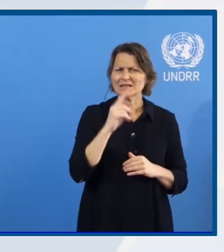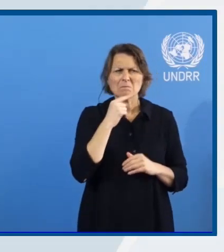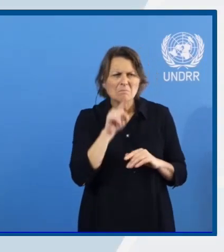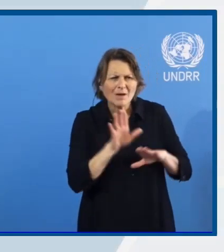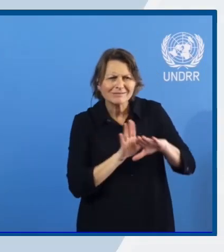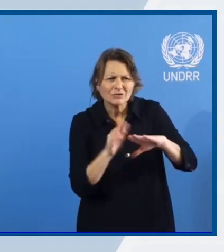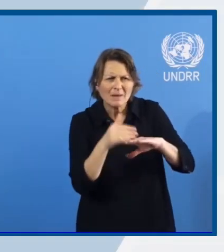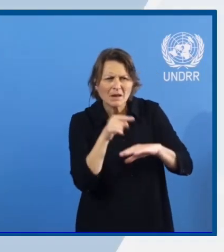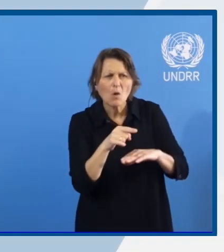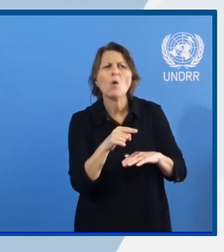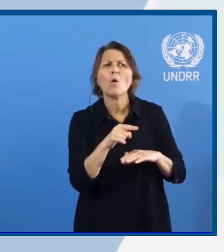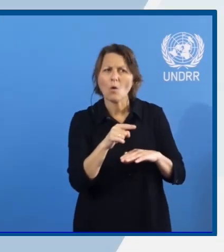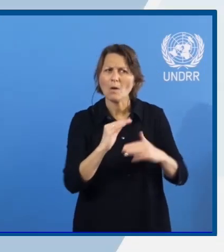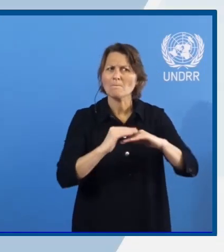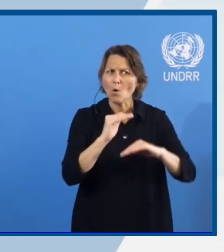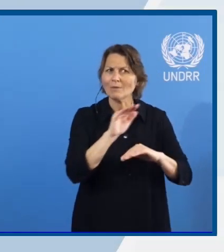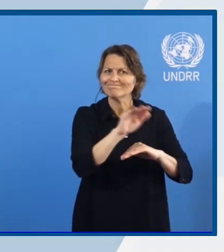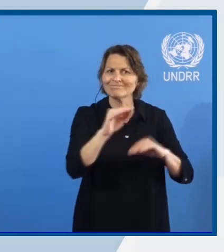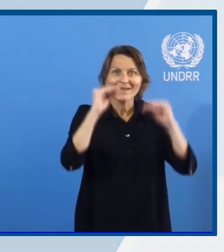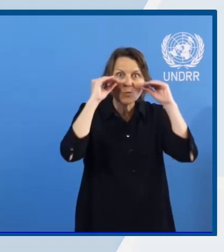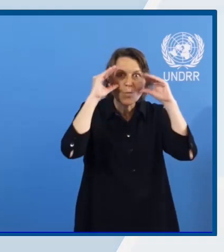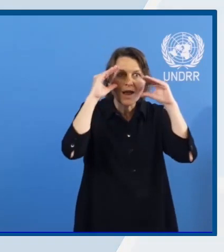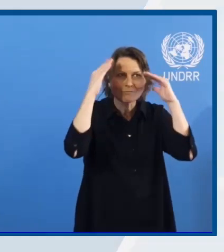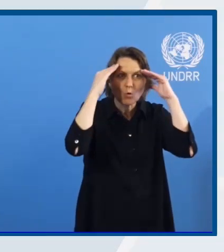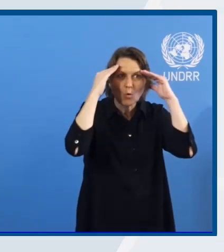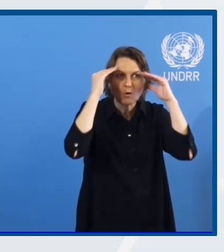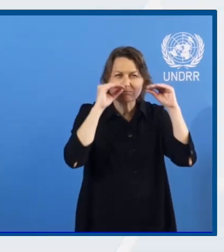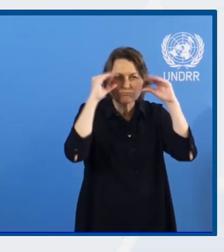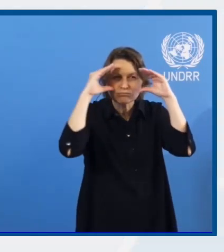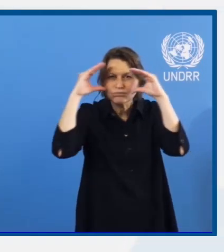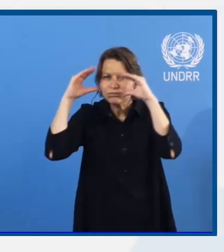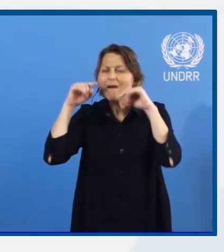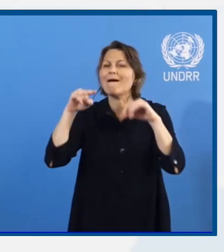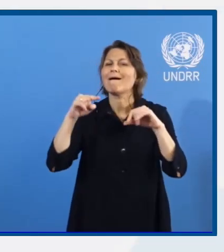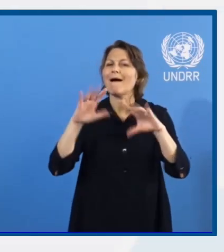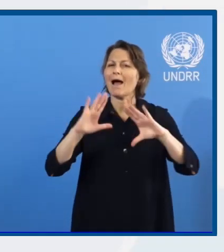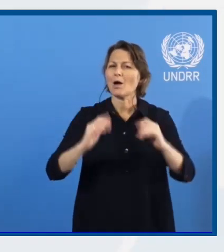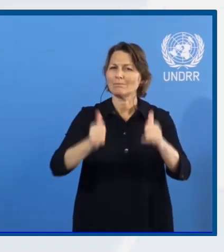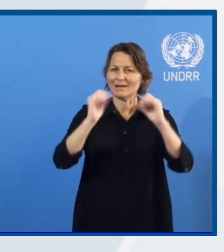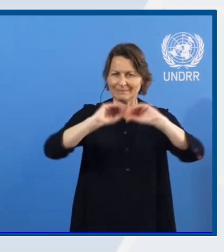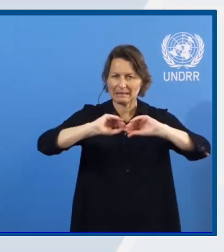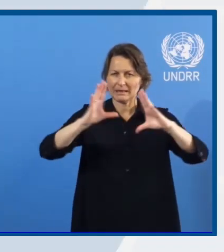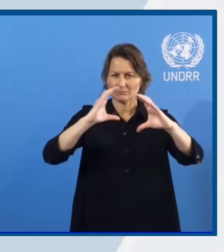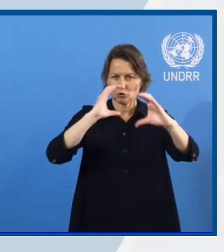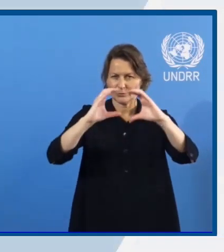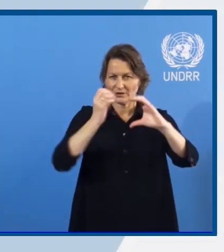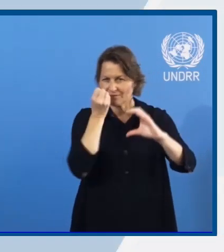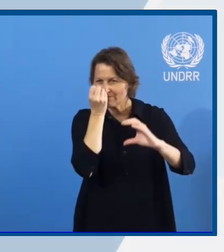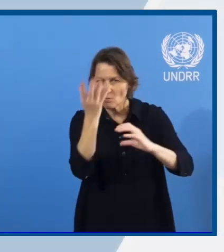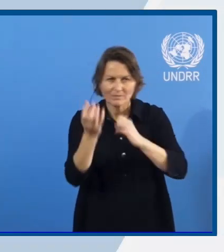and awareness, including communicating in a simpler and more direct language that